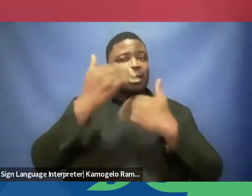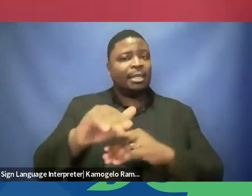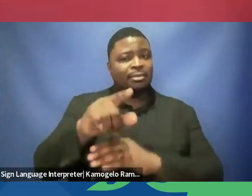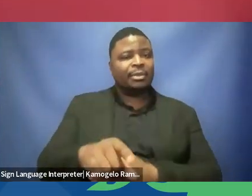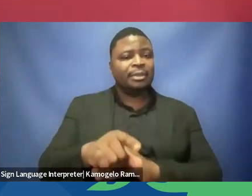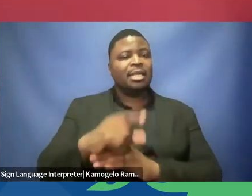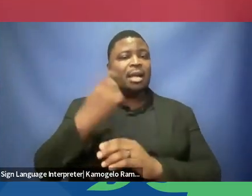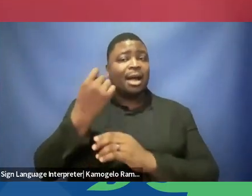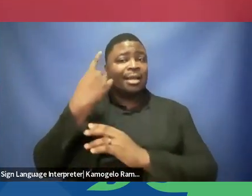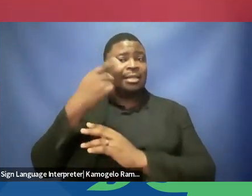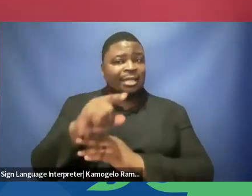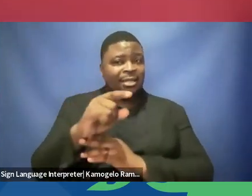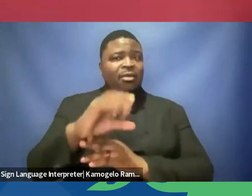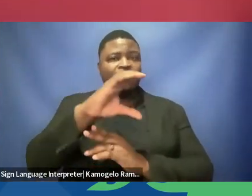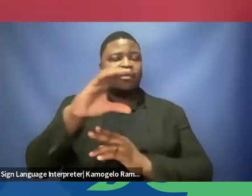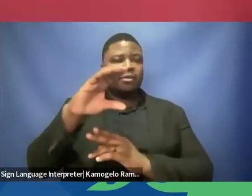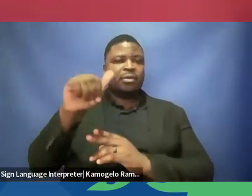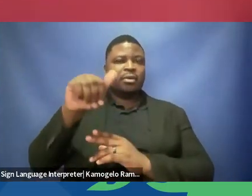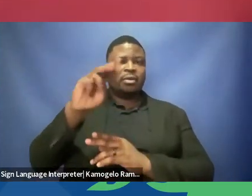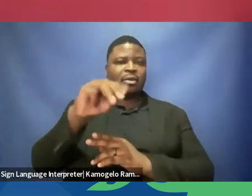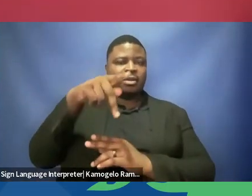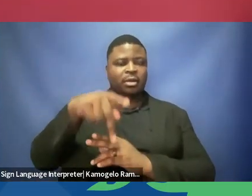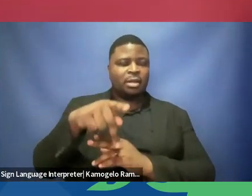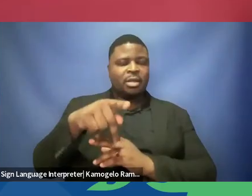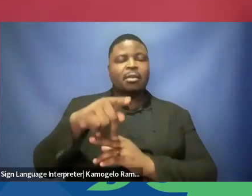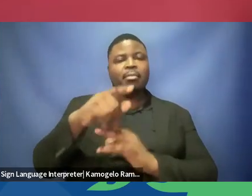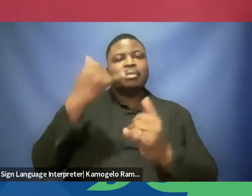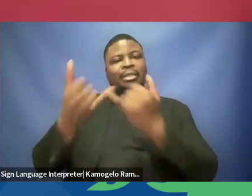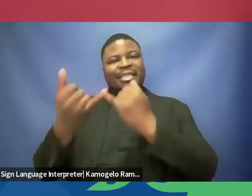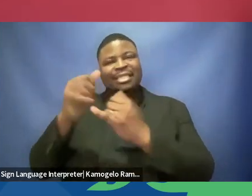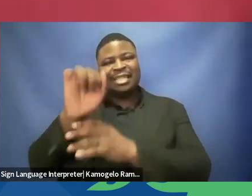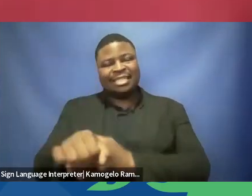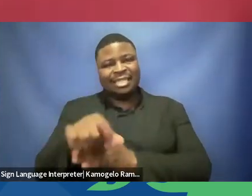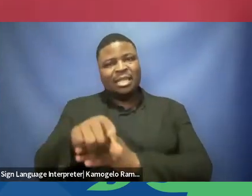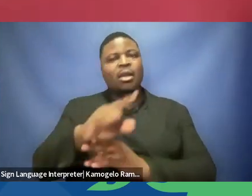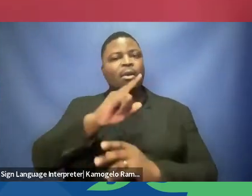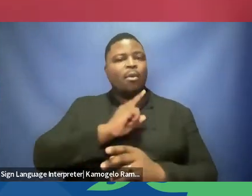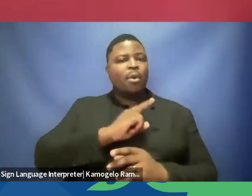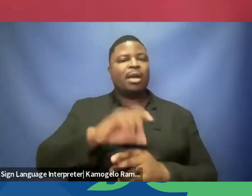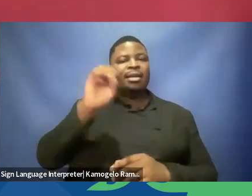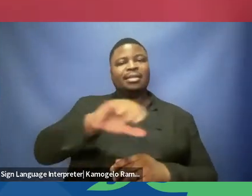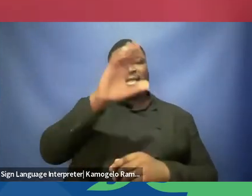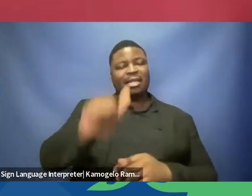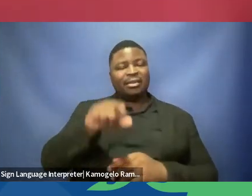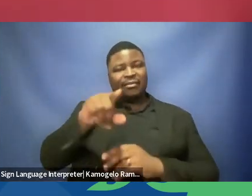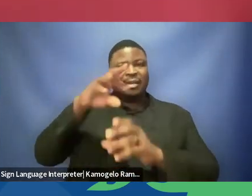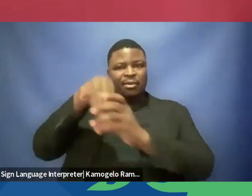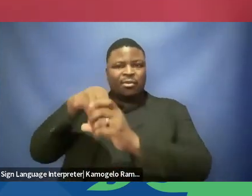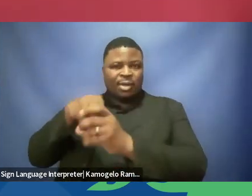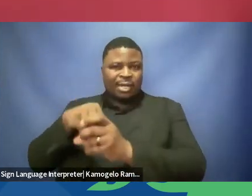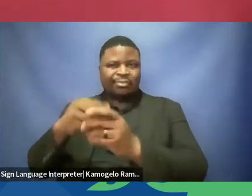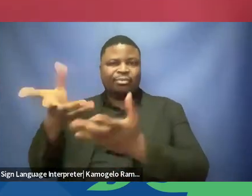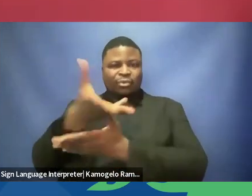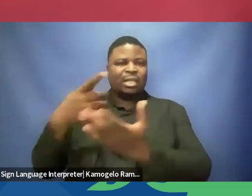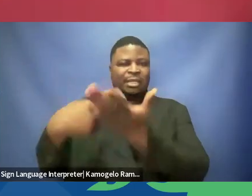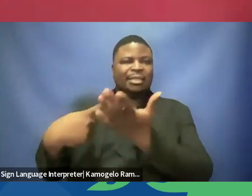chemsex, and also that there's not a lot of discussion around these issues in the South African or Southern African context.